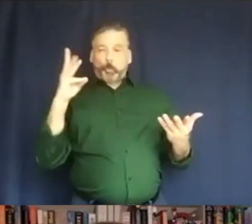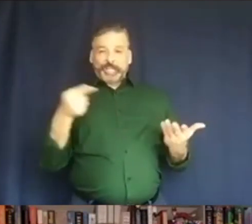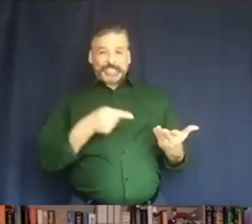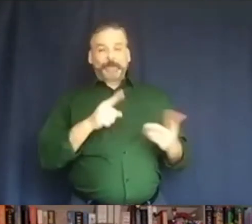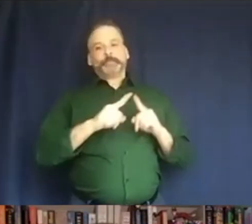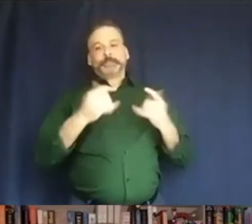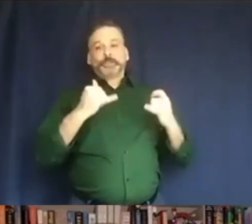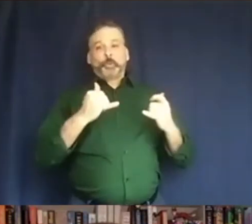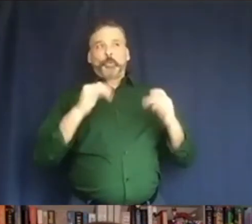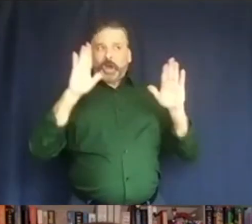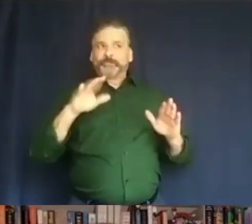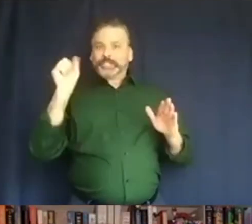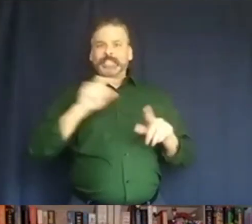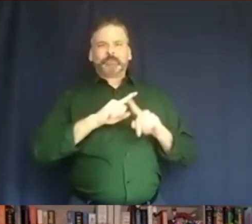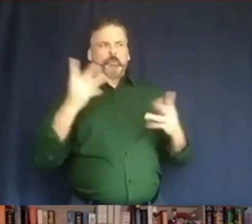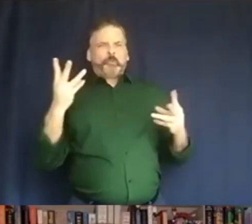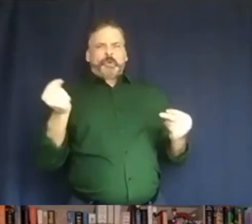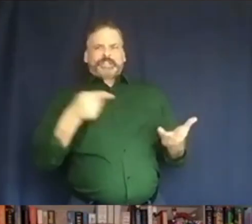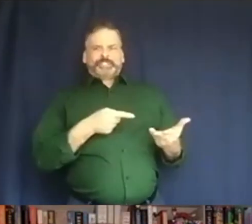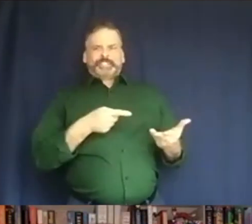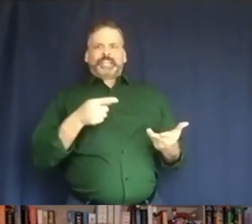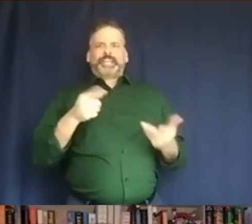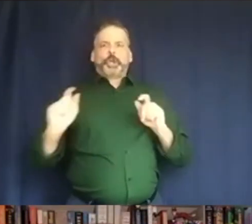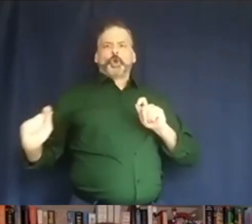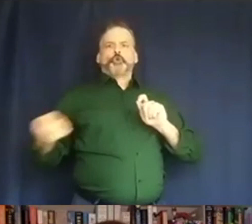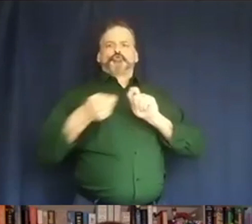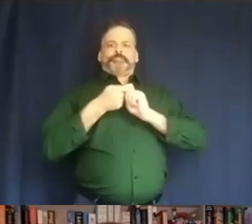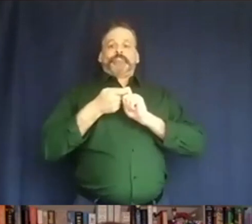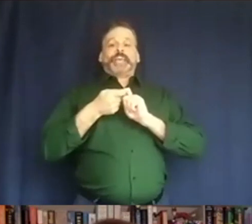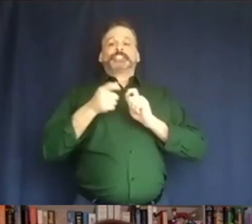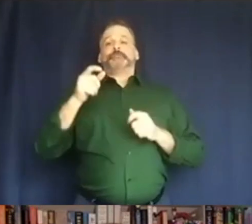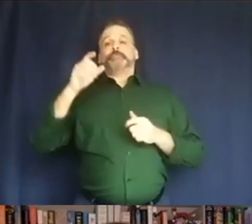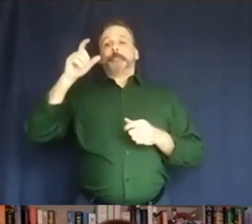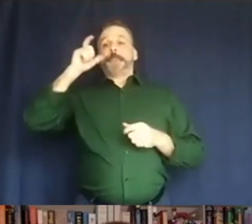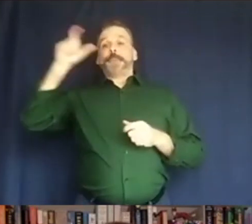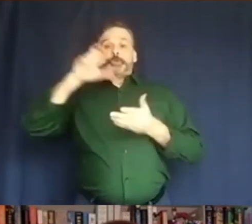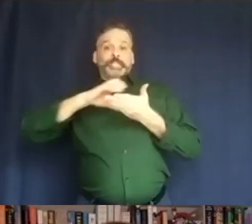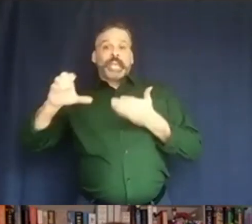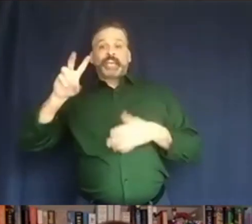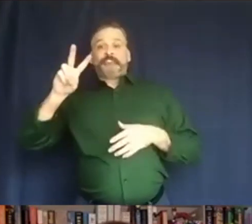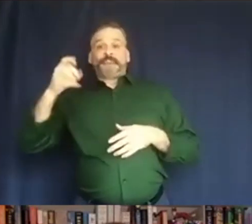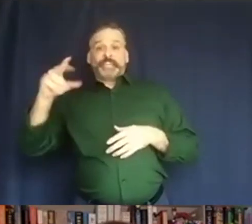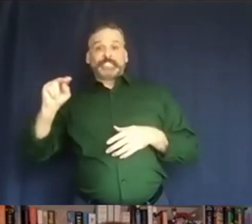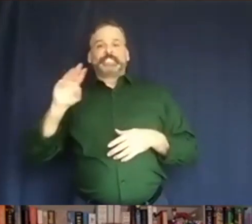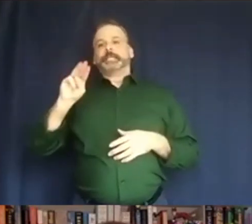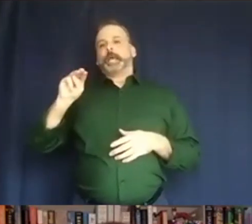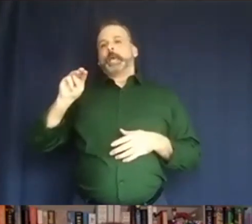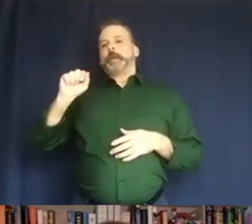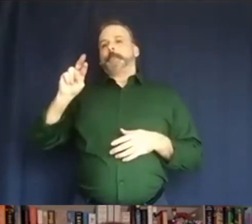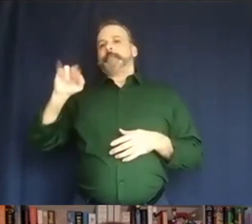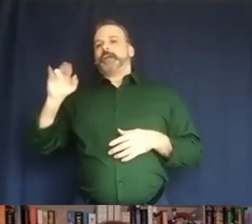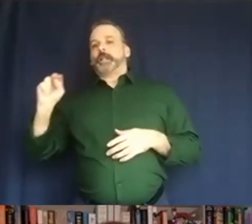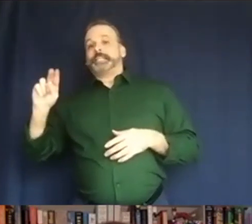wonderful. But what was that? Which is Revenge of the Mooncake Vixen by Marilyn Chin. Marilyn Chin is a poet, but this is a